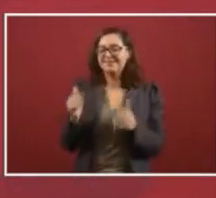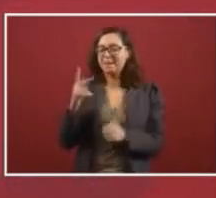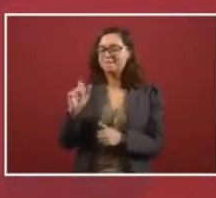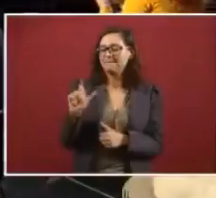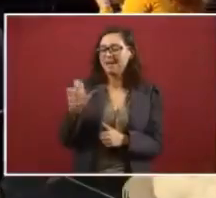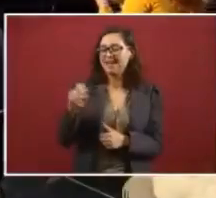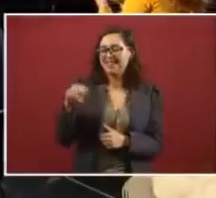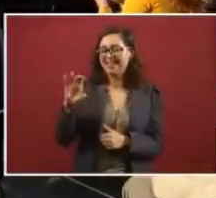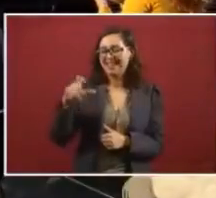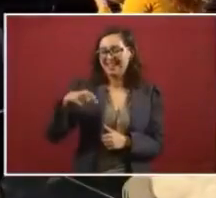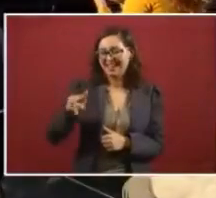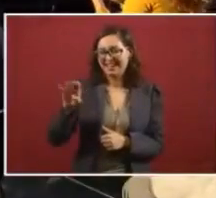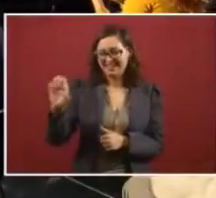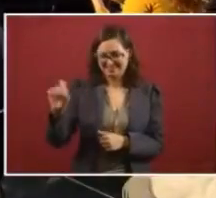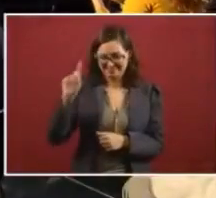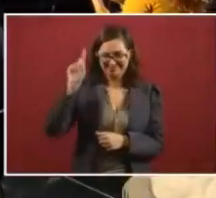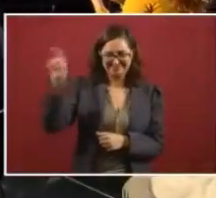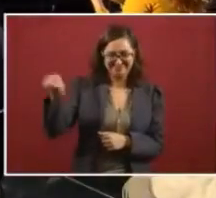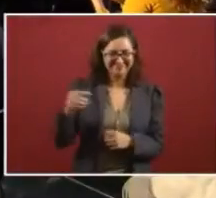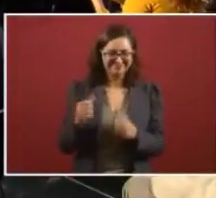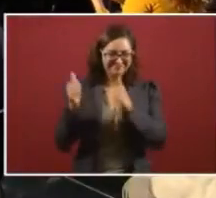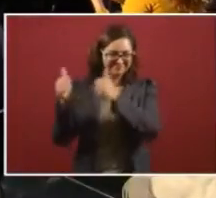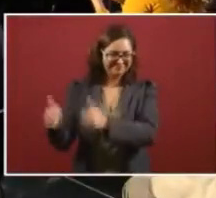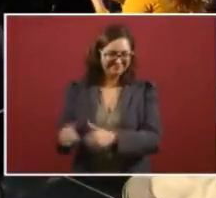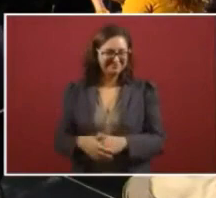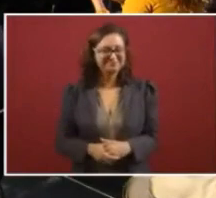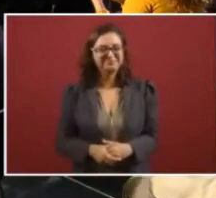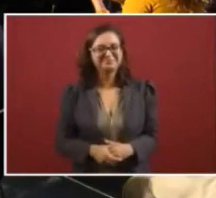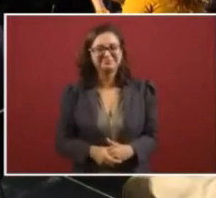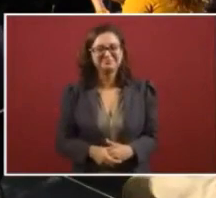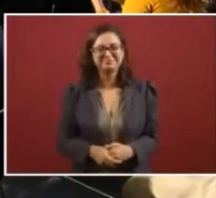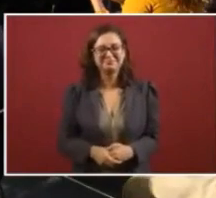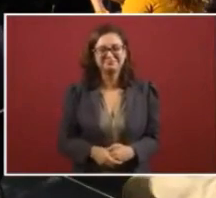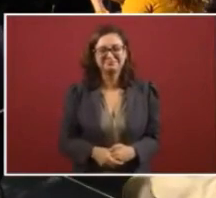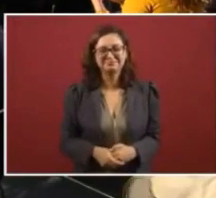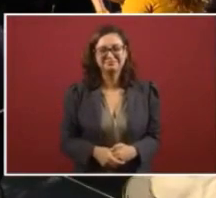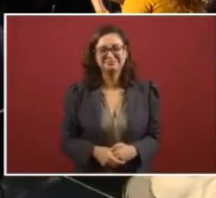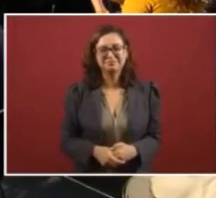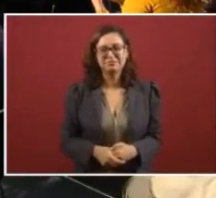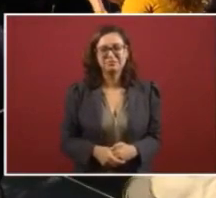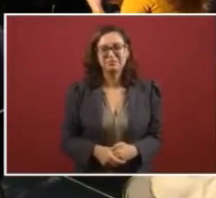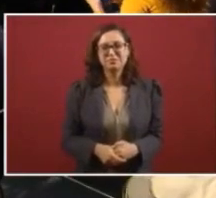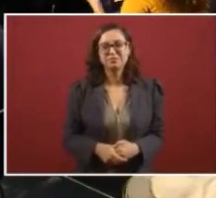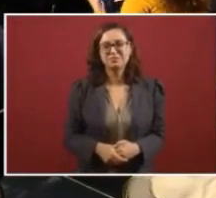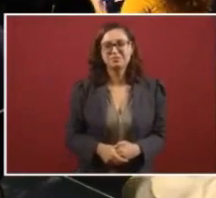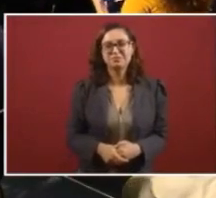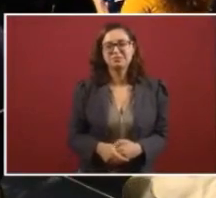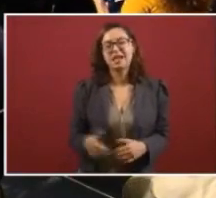I will be over there by Palenque, buried most likely.